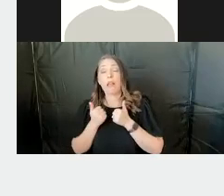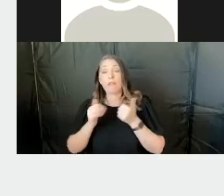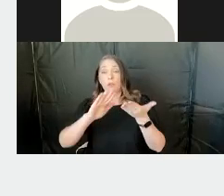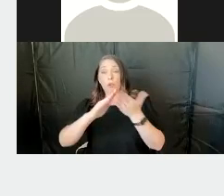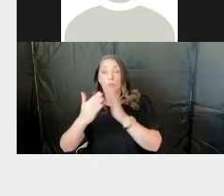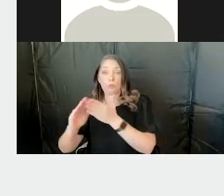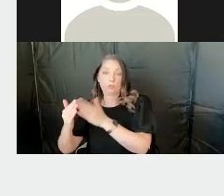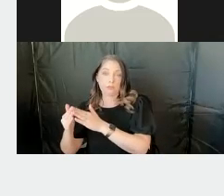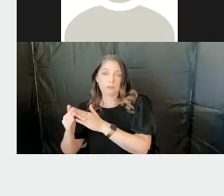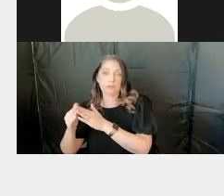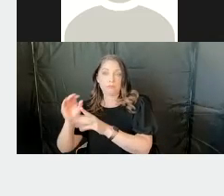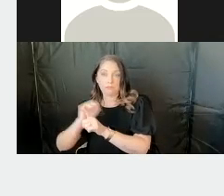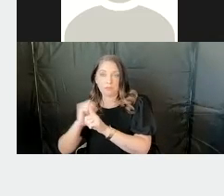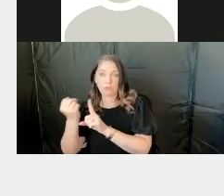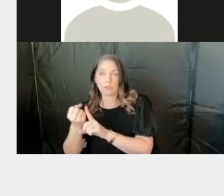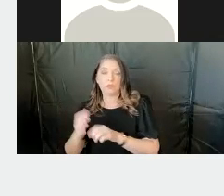Welfare Institutions Code